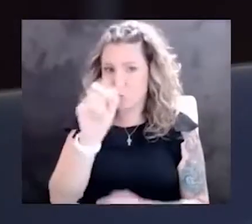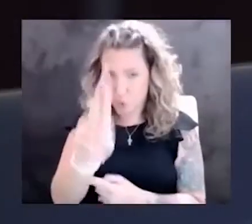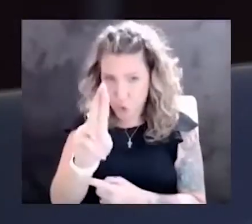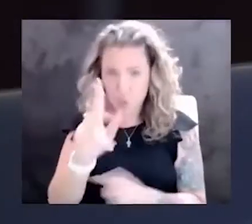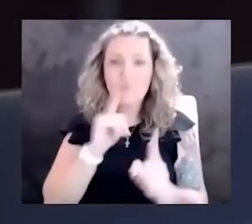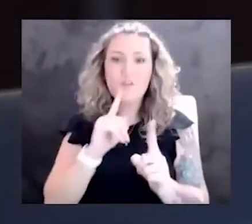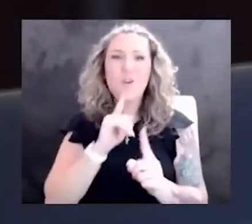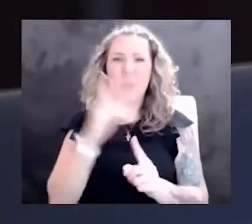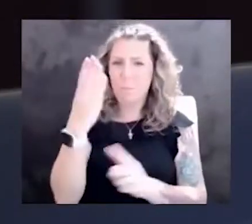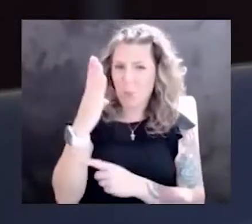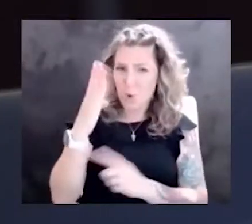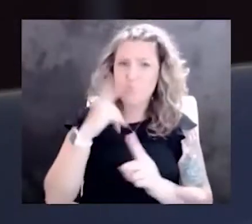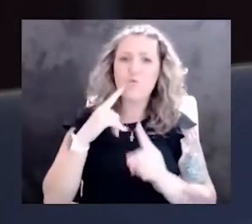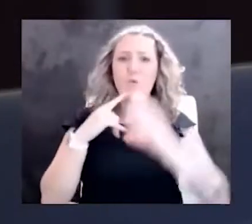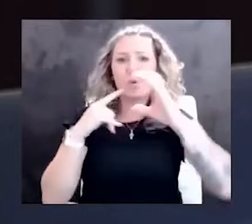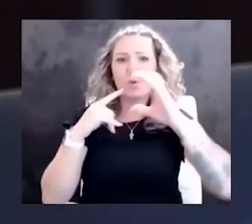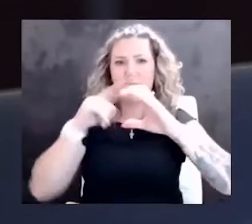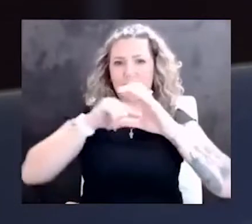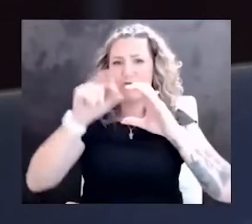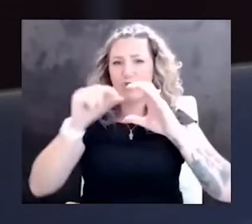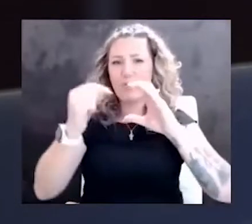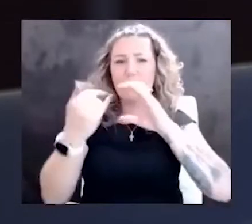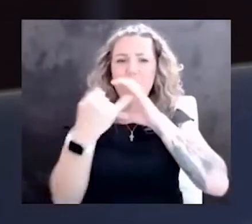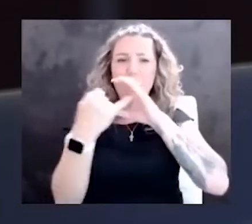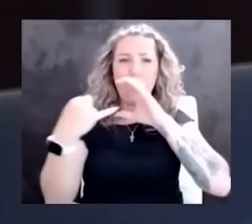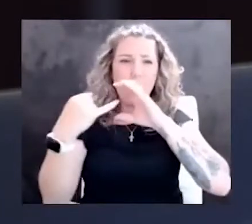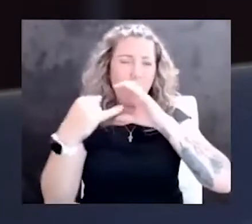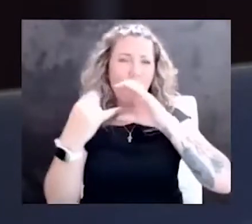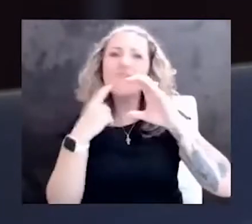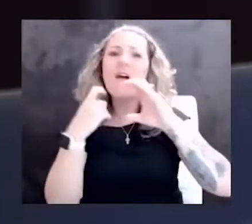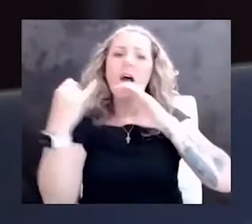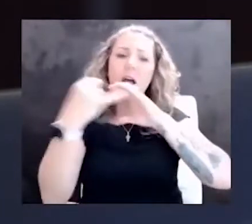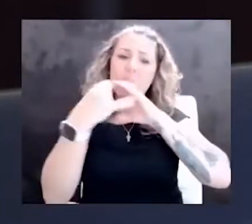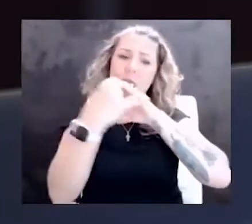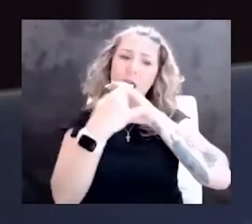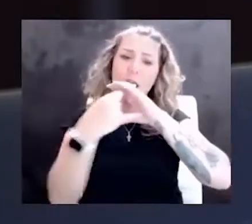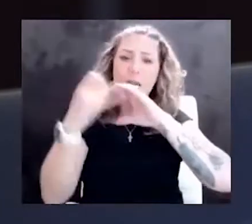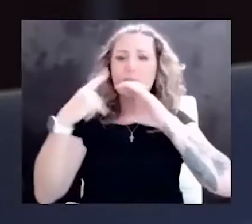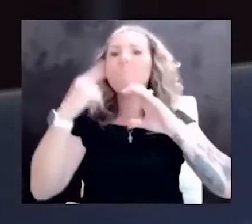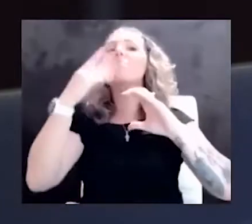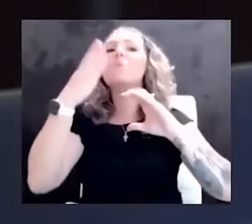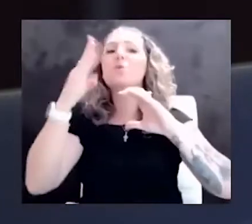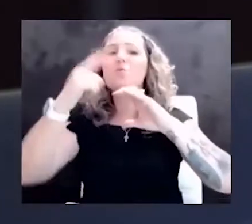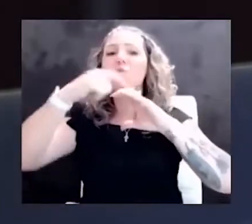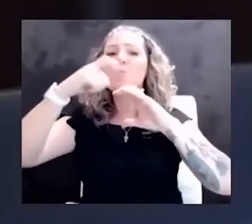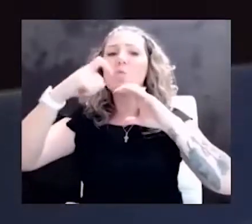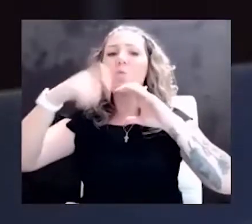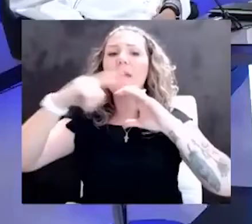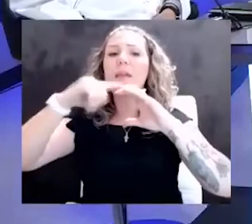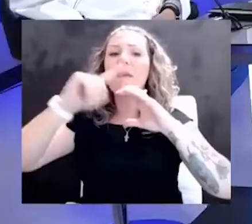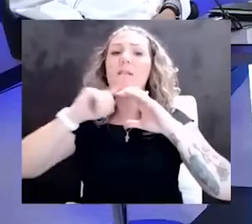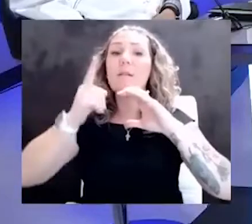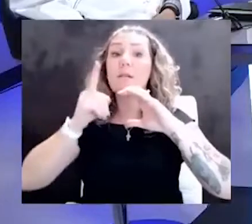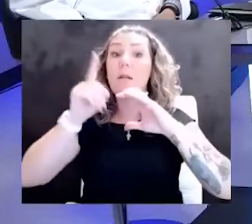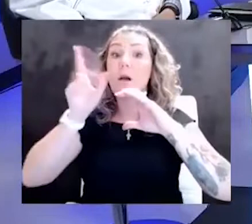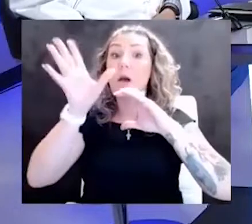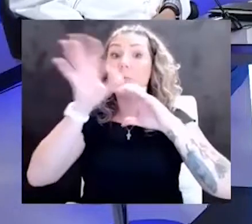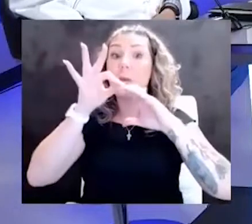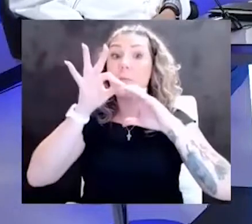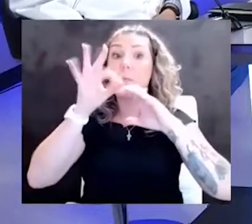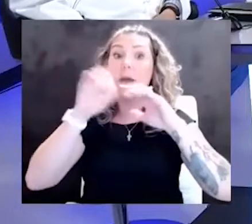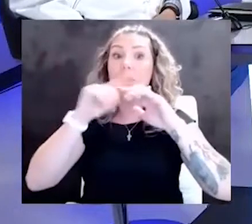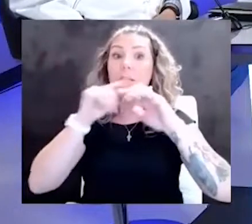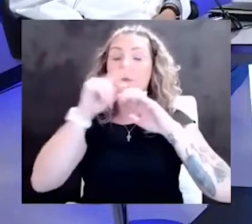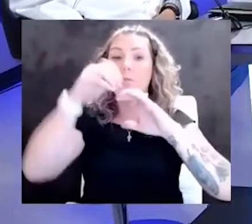receptor on our bodies to attach to our cells and then gain entry into our cells. And when you get a vaccination, how does it neutralize that whole thing?